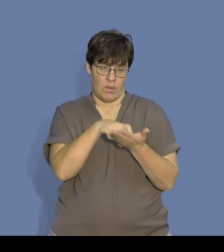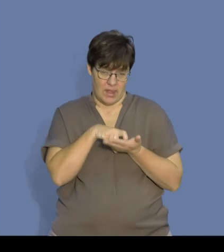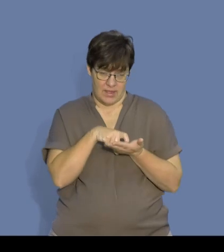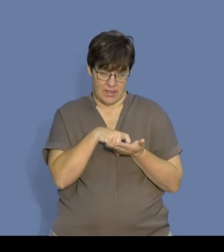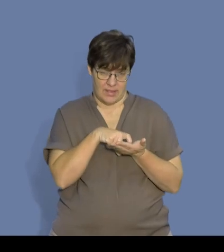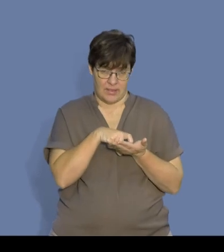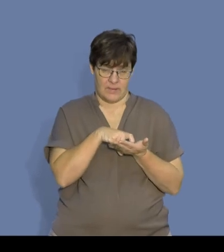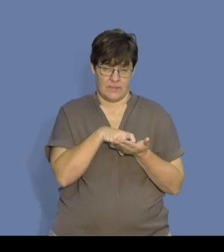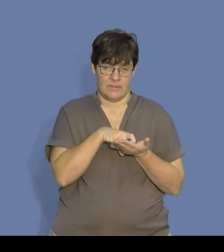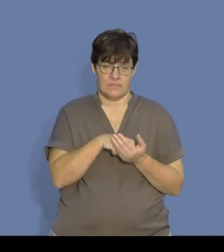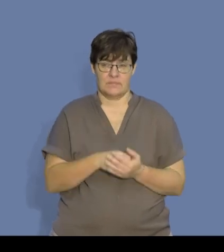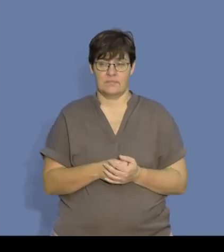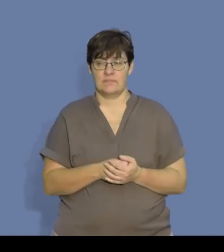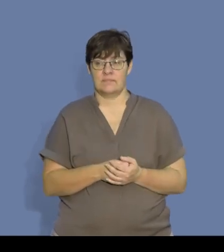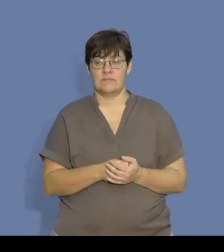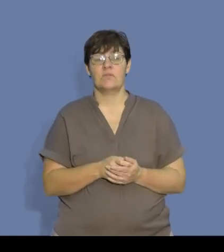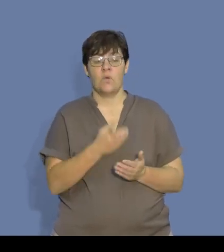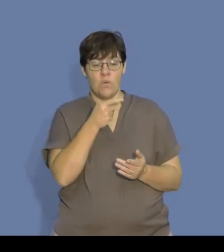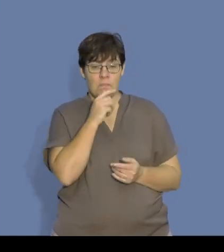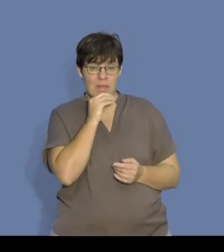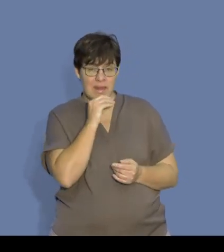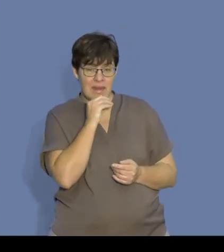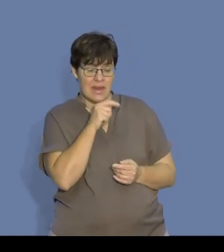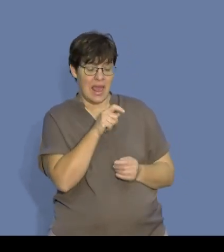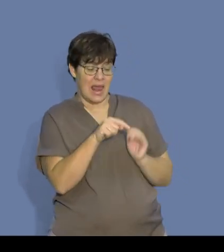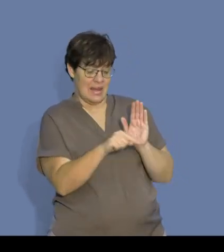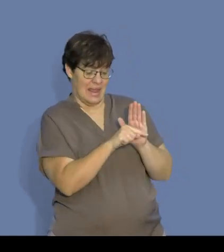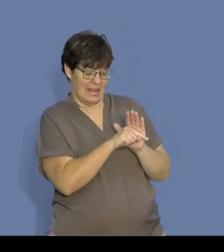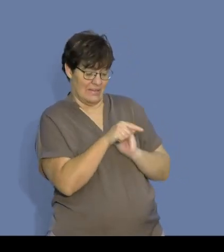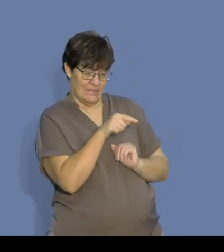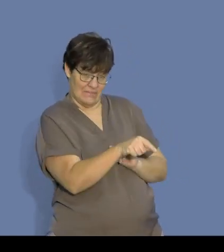to eject a